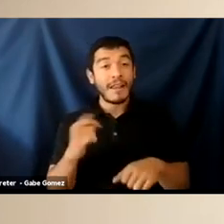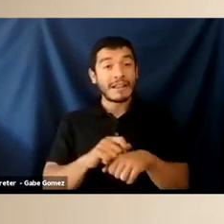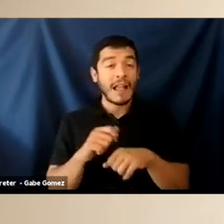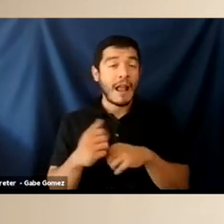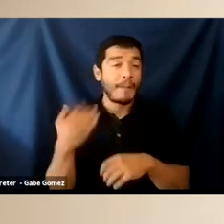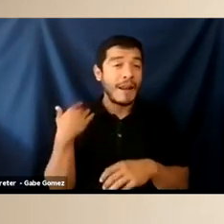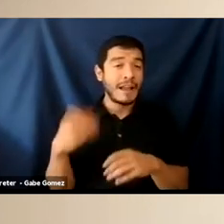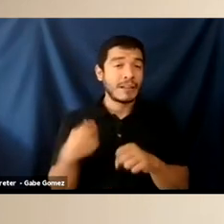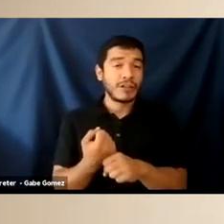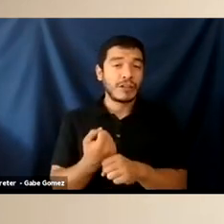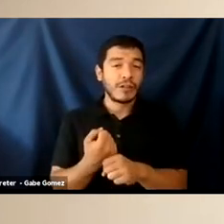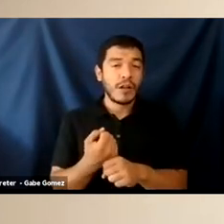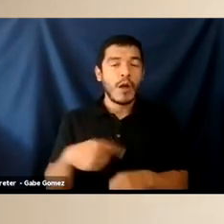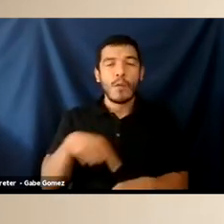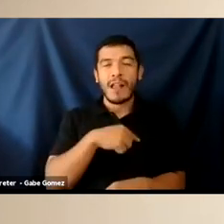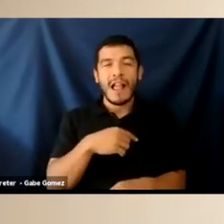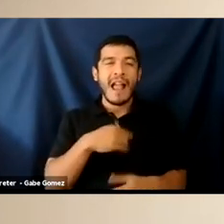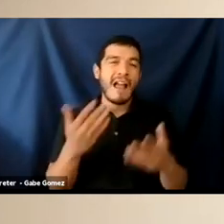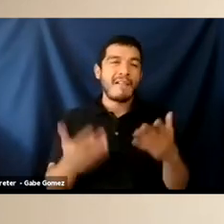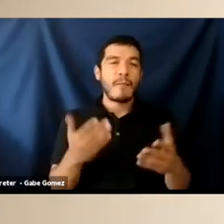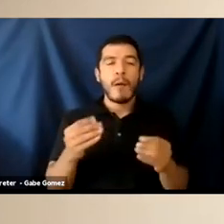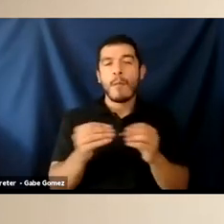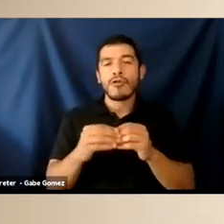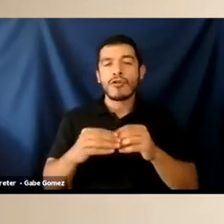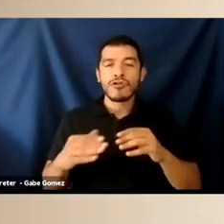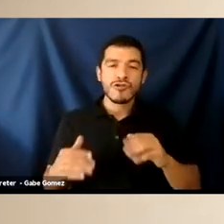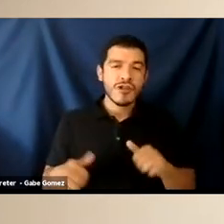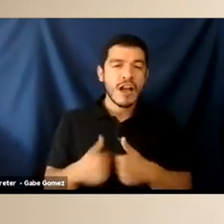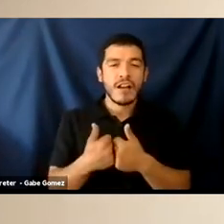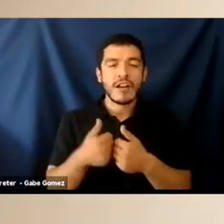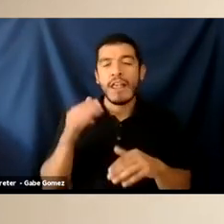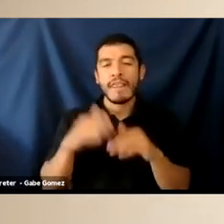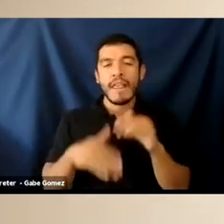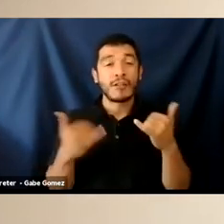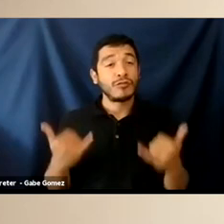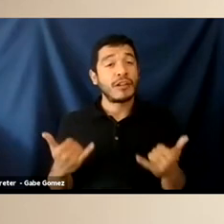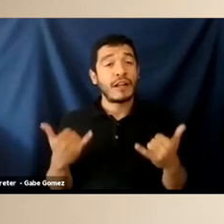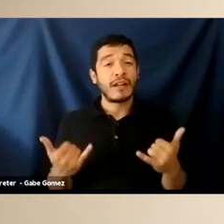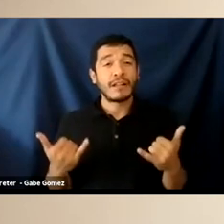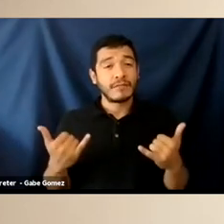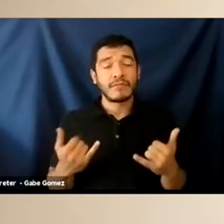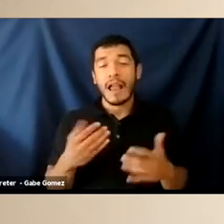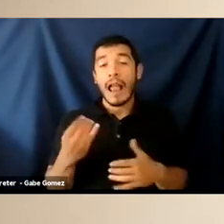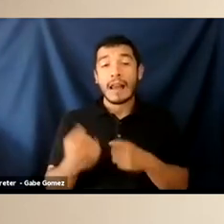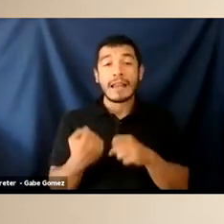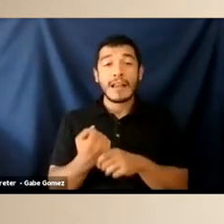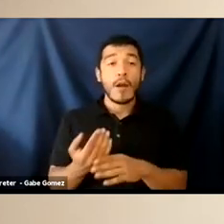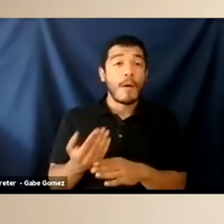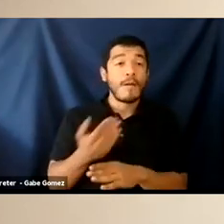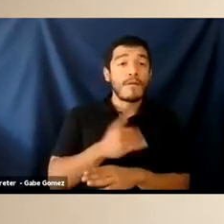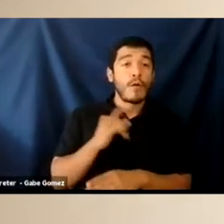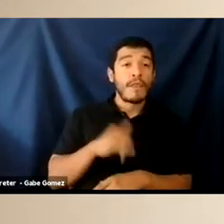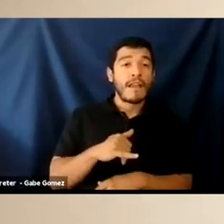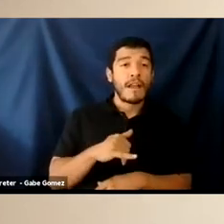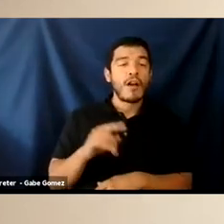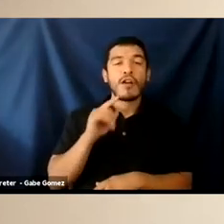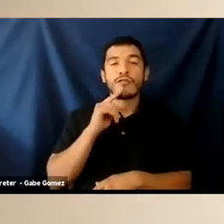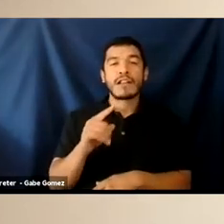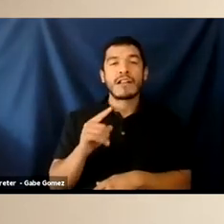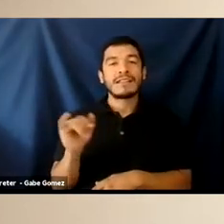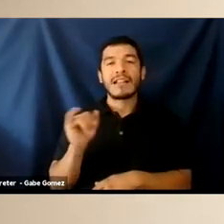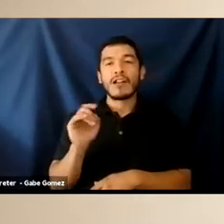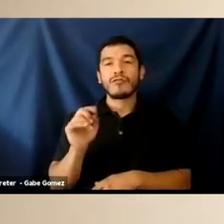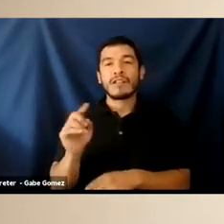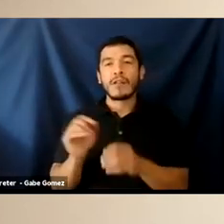year was perhaps more challenging than today, and the year before, it was treated with a degree